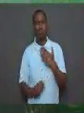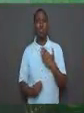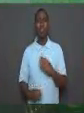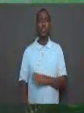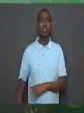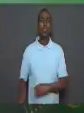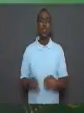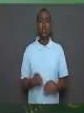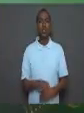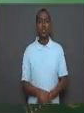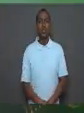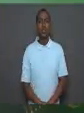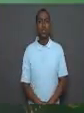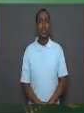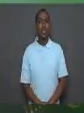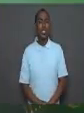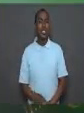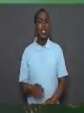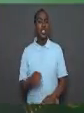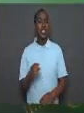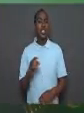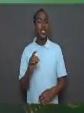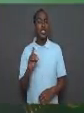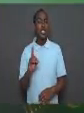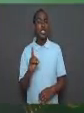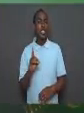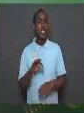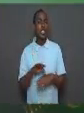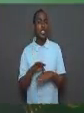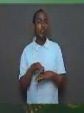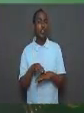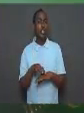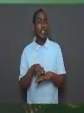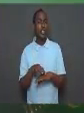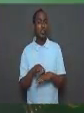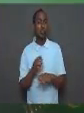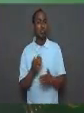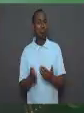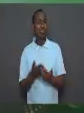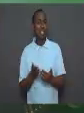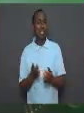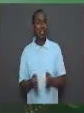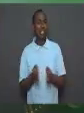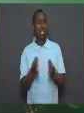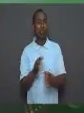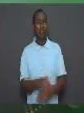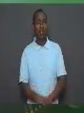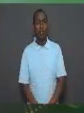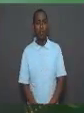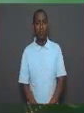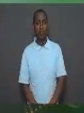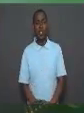Students, is dysentery an infection that can be spread easily? For our